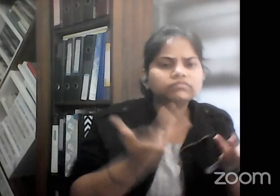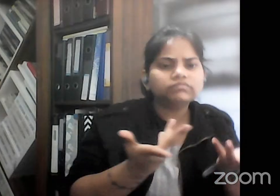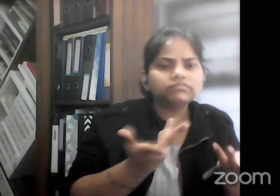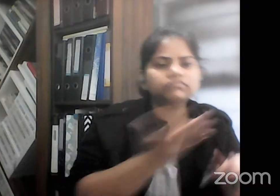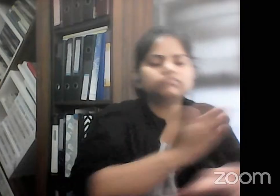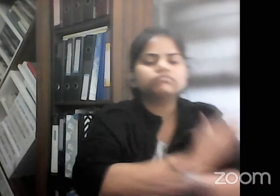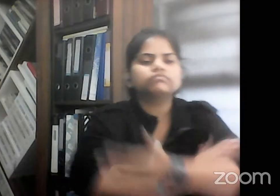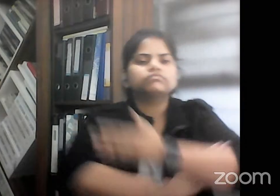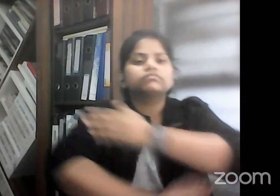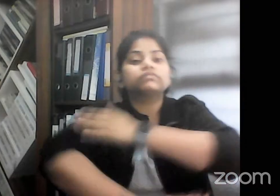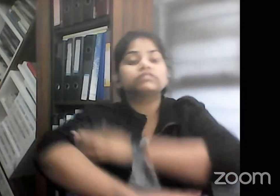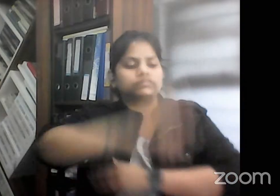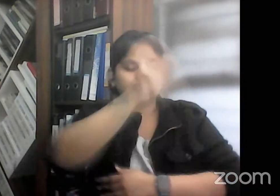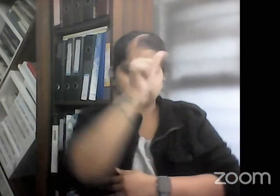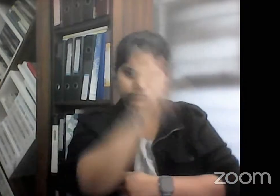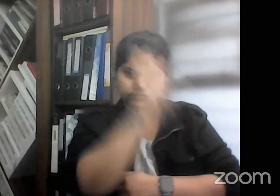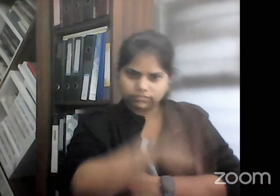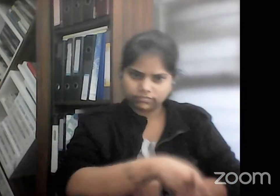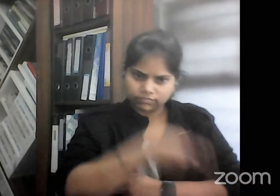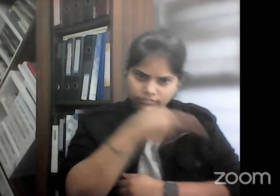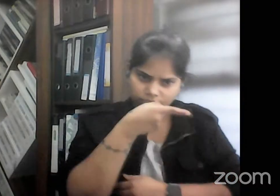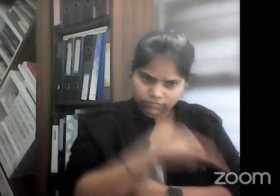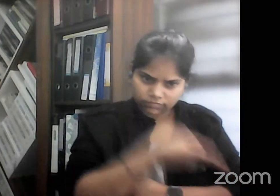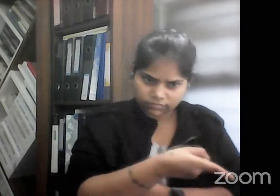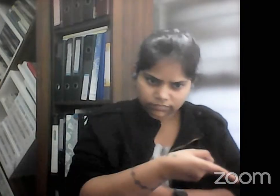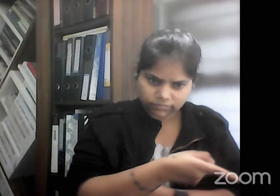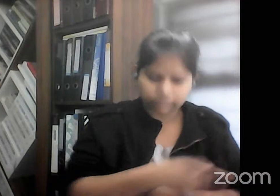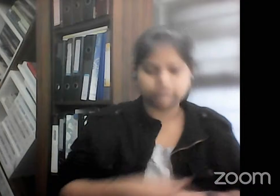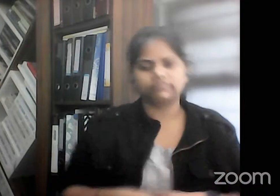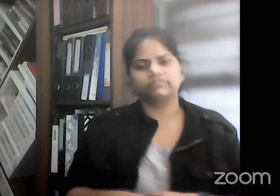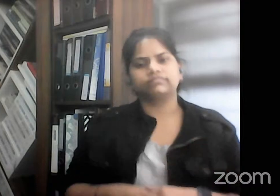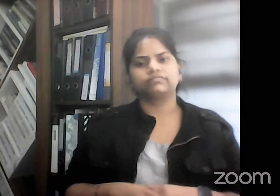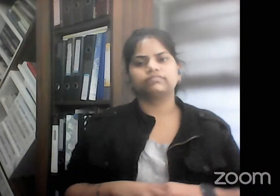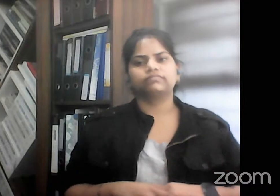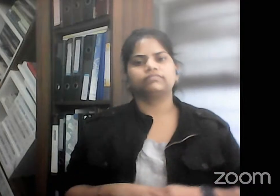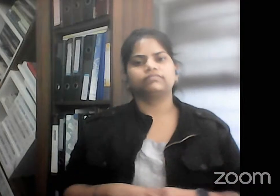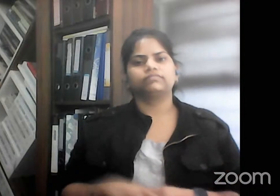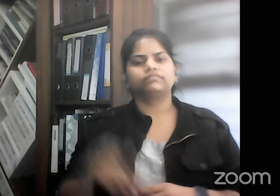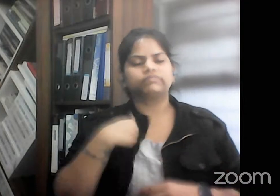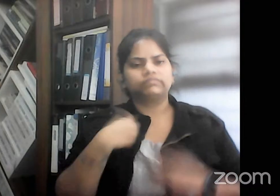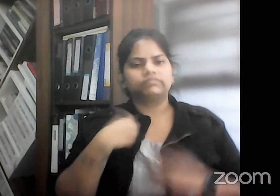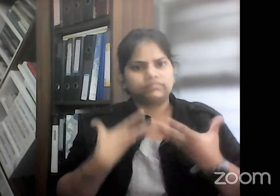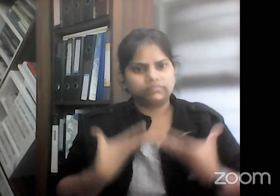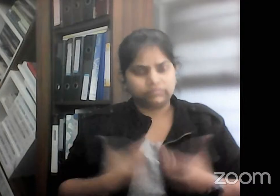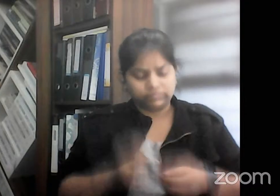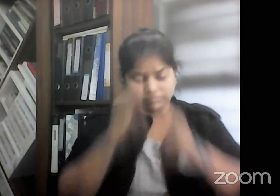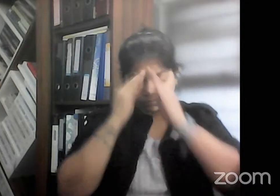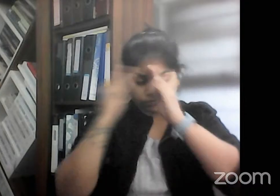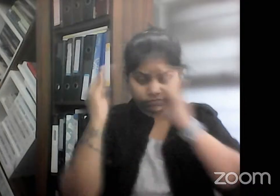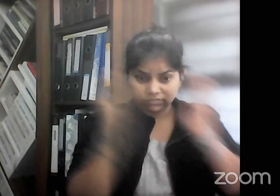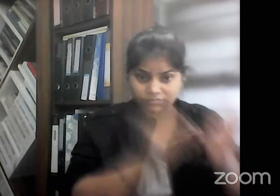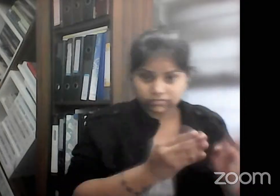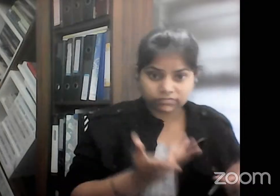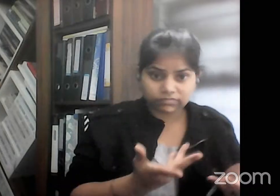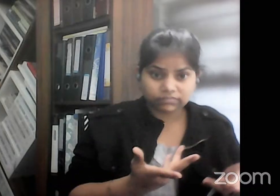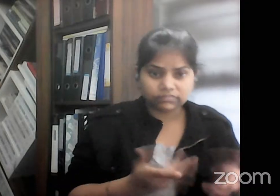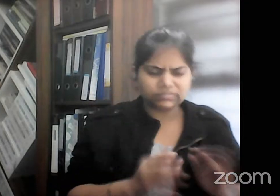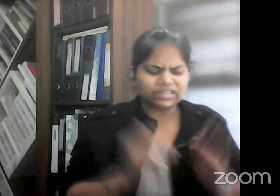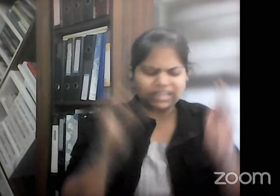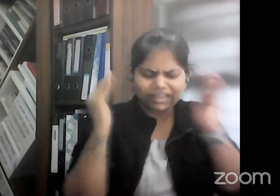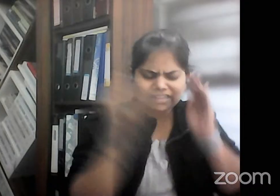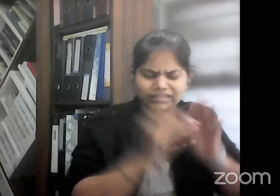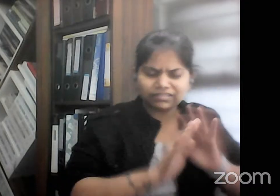person as the object of study. I would like to focus not so much on